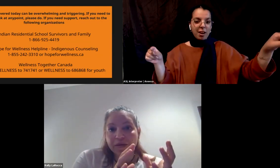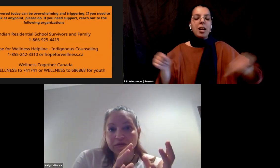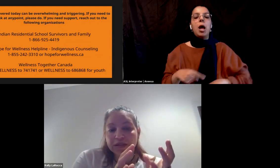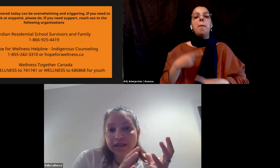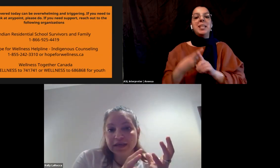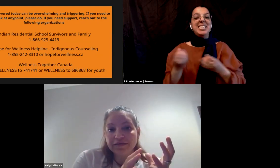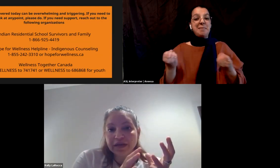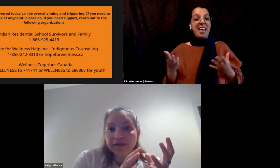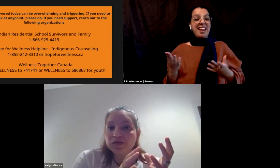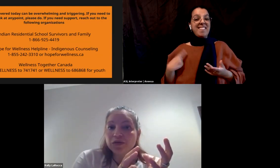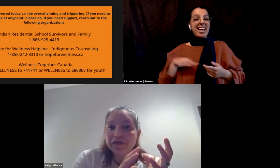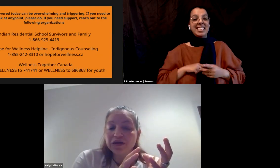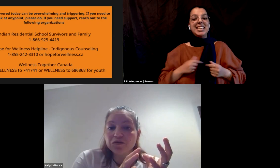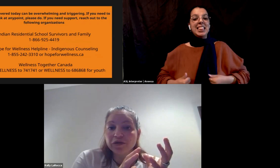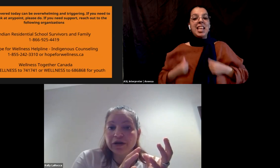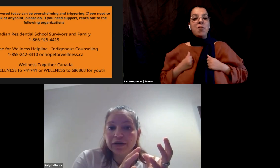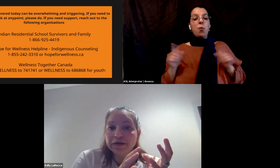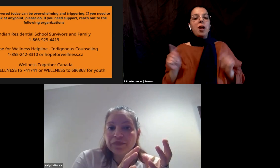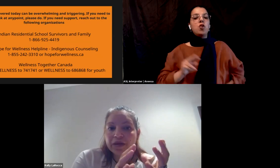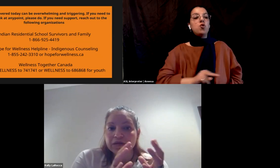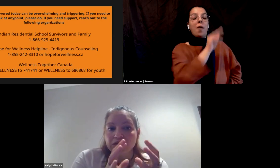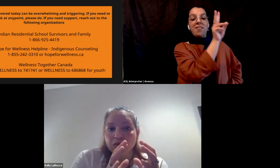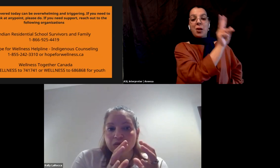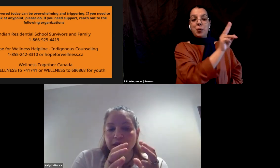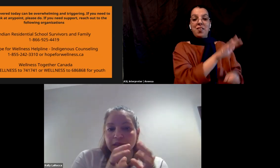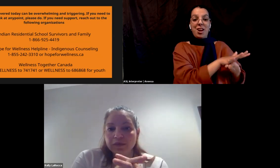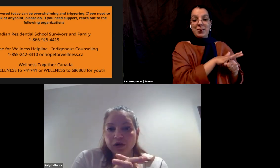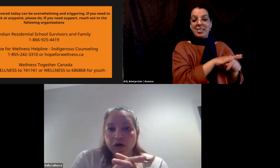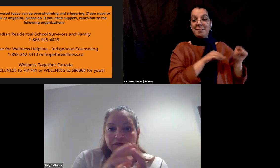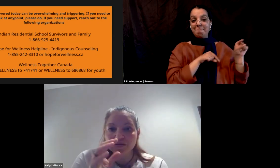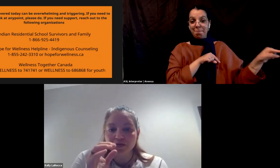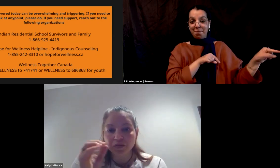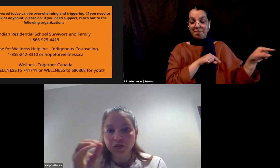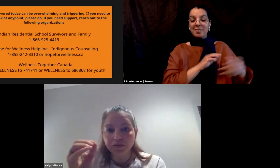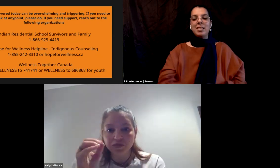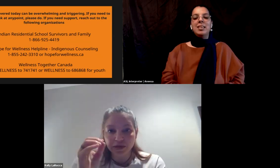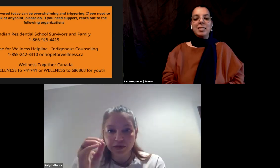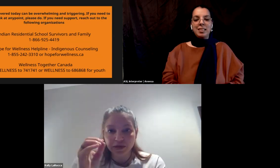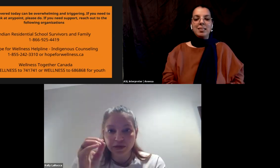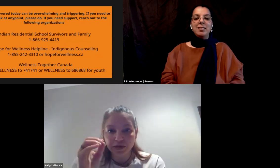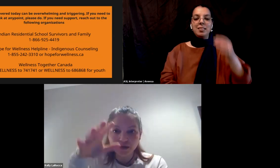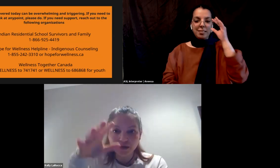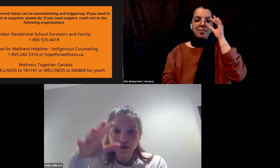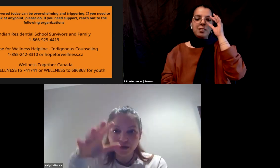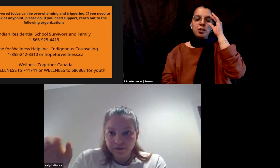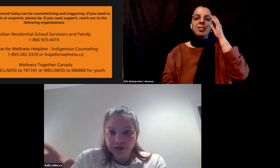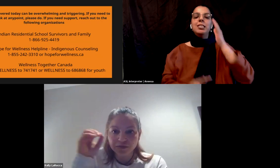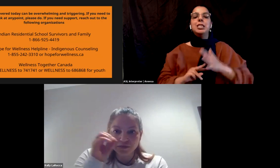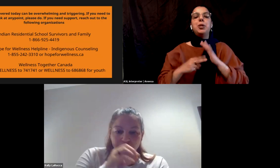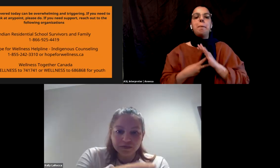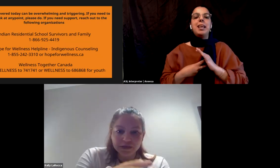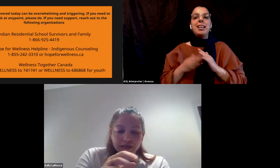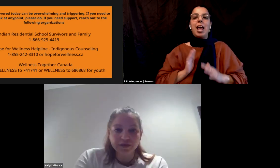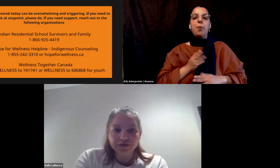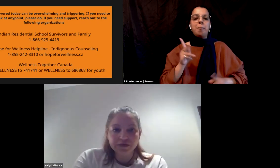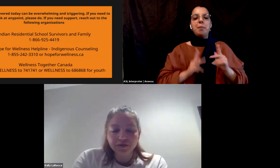of our members that live in the North Vancouver area. So we're often sort of pulled between three major, you